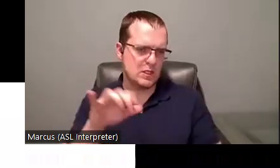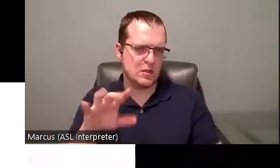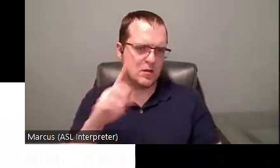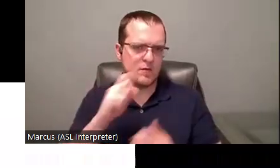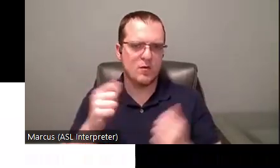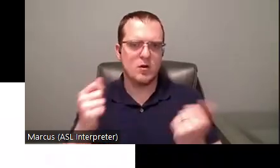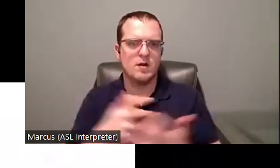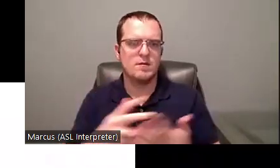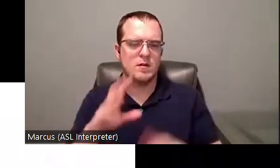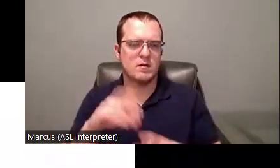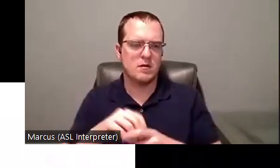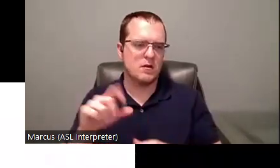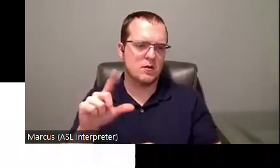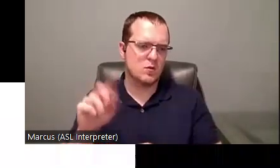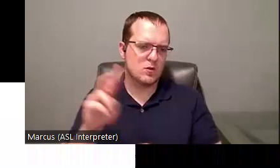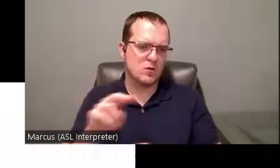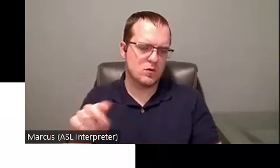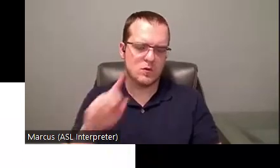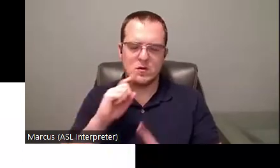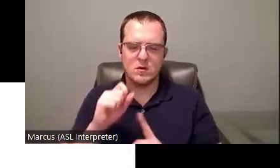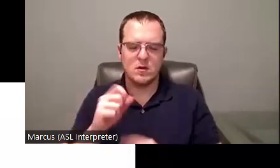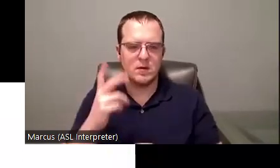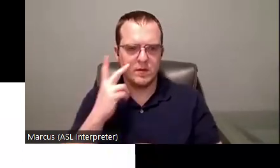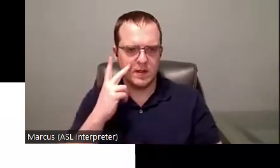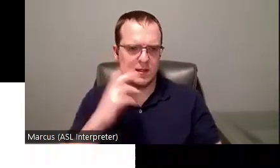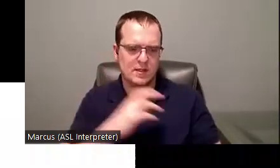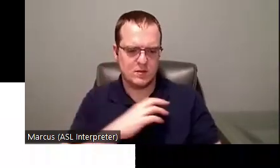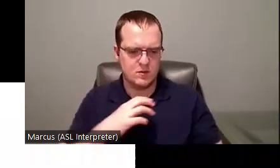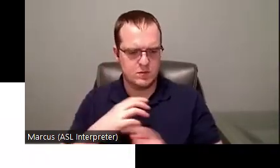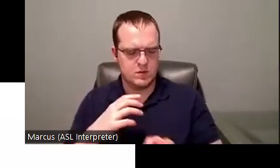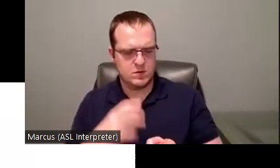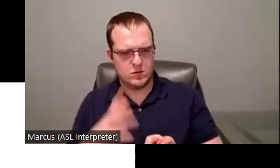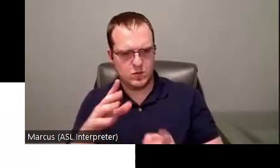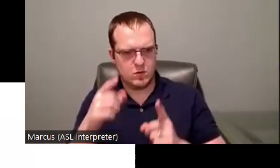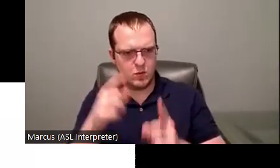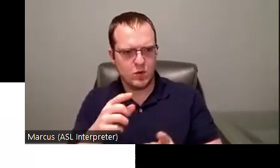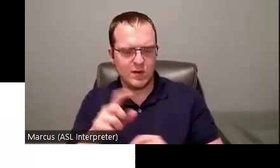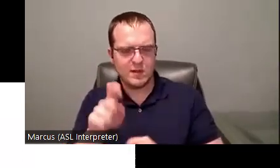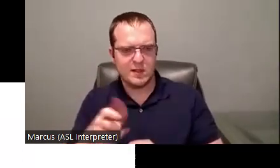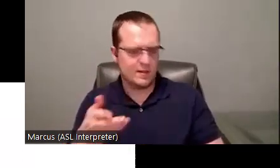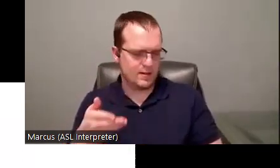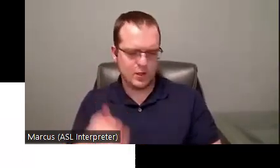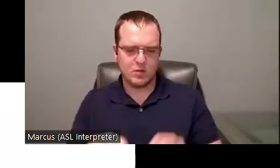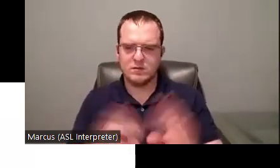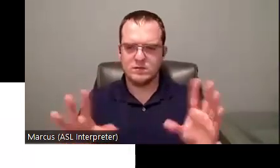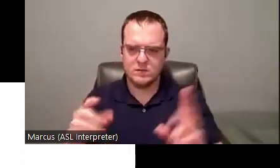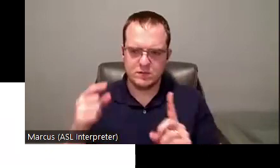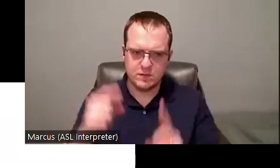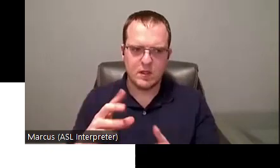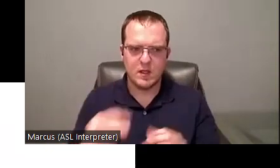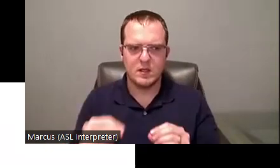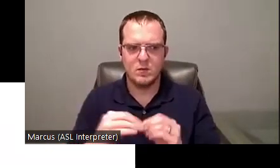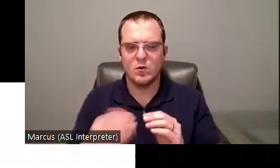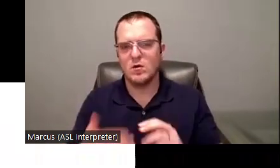did in 2022. Really, I think, Councilman, to your point, it'll illustrate the need even stronger. And then moreover, right,